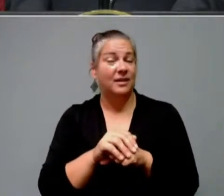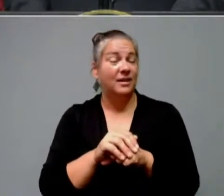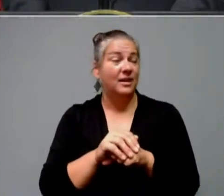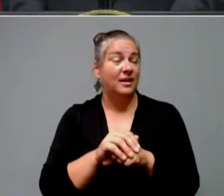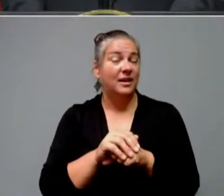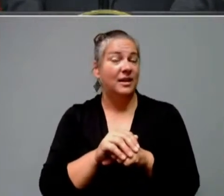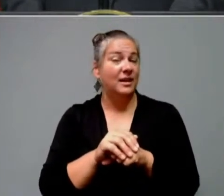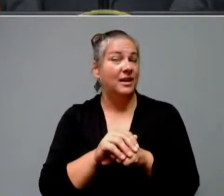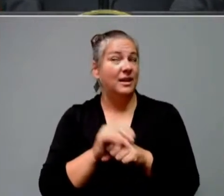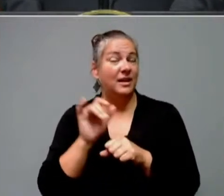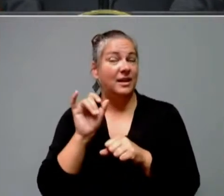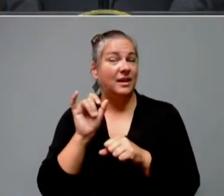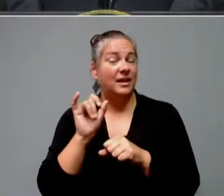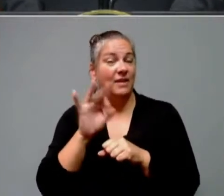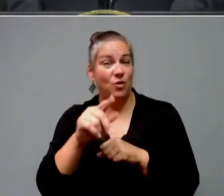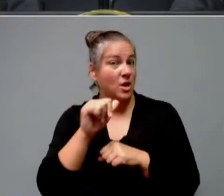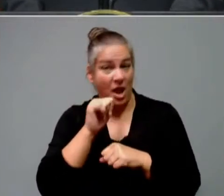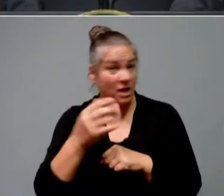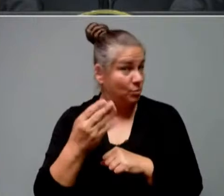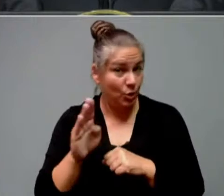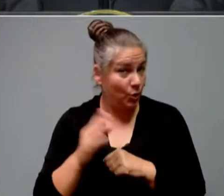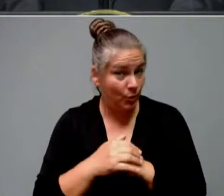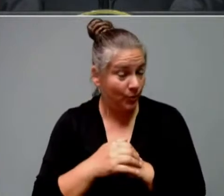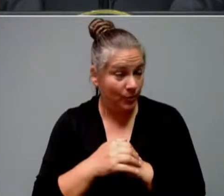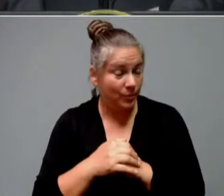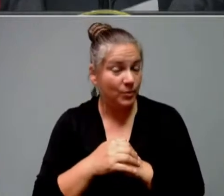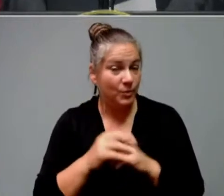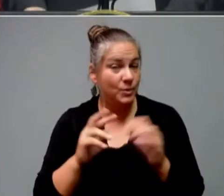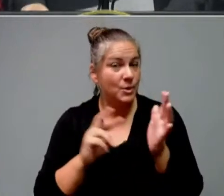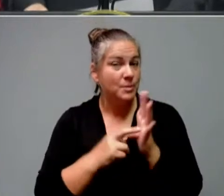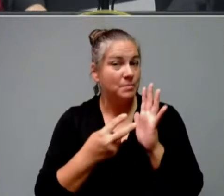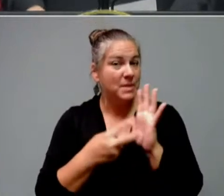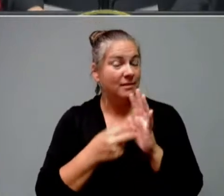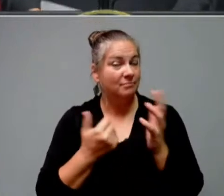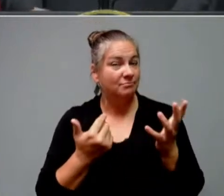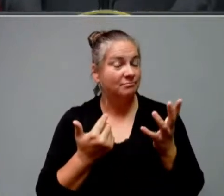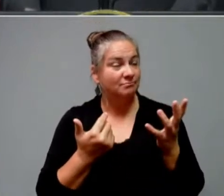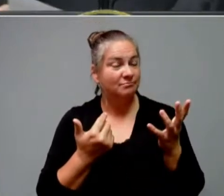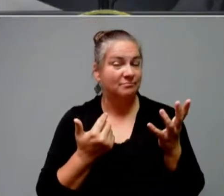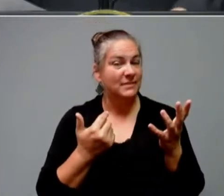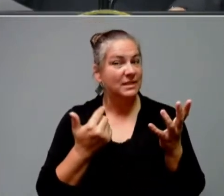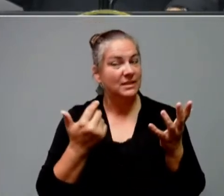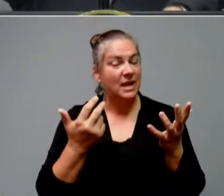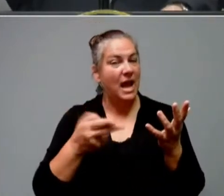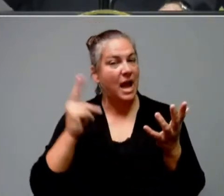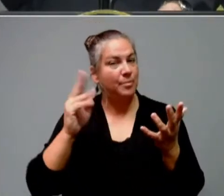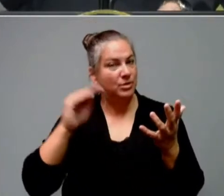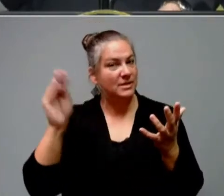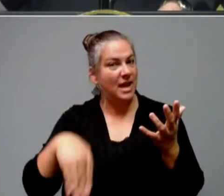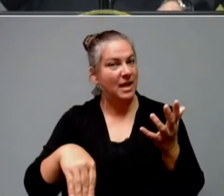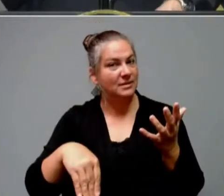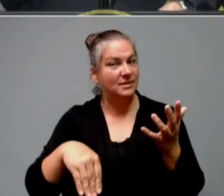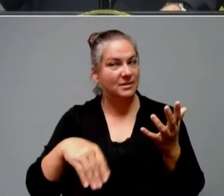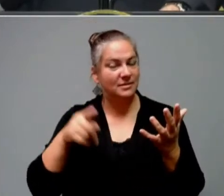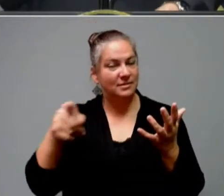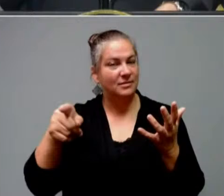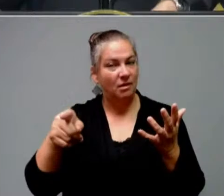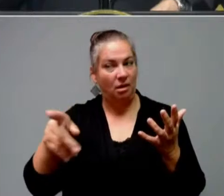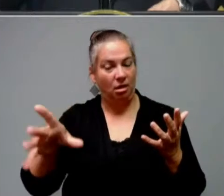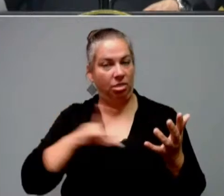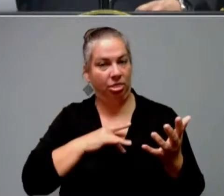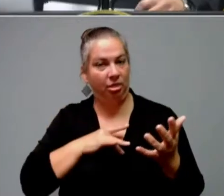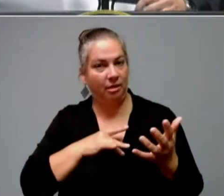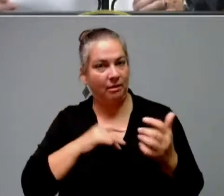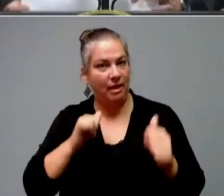that means more than 6 out of 10 folks that you're going to come in contact with haven't been vaccinated at the deadliest time during